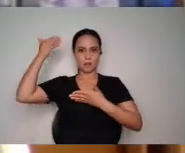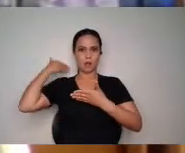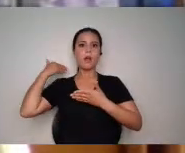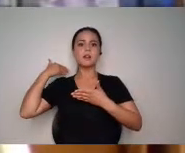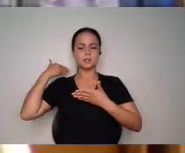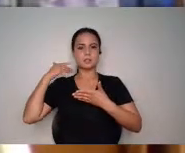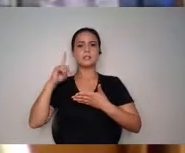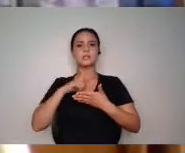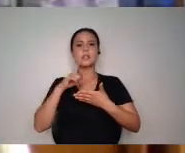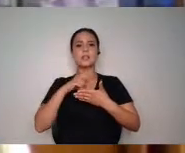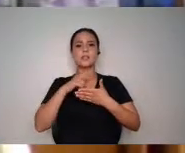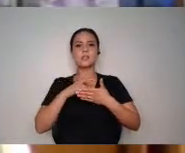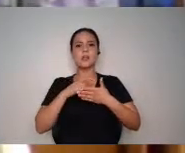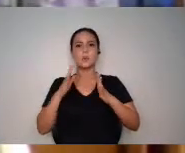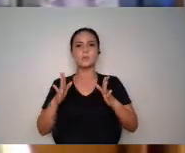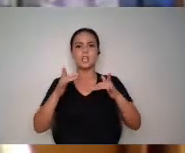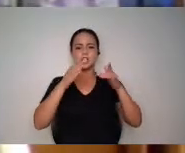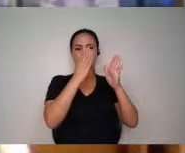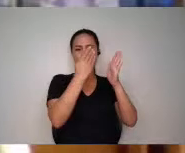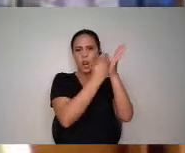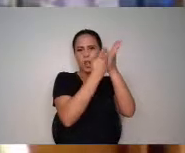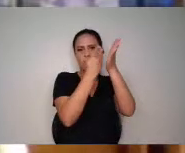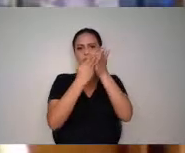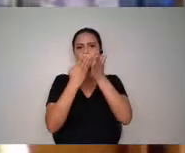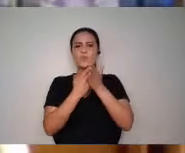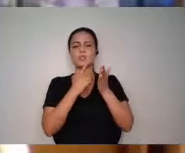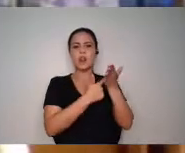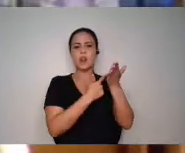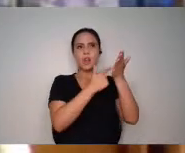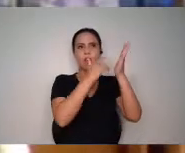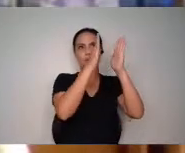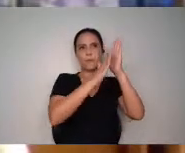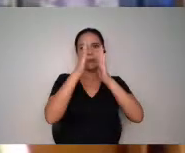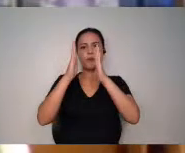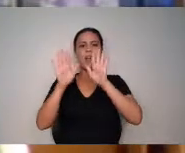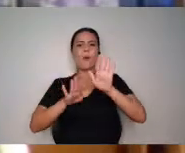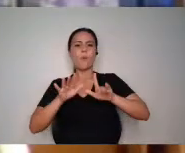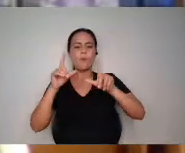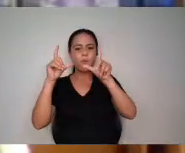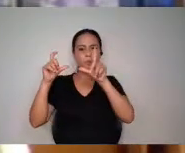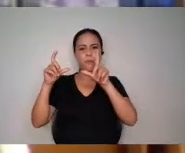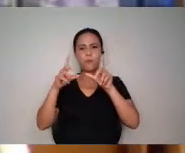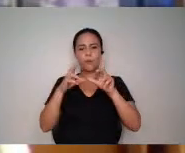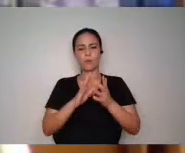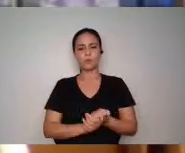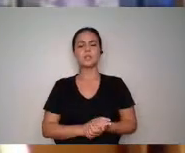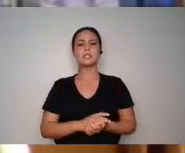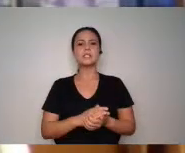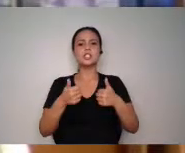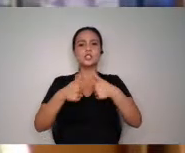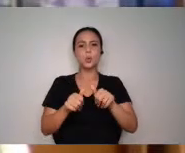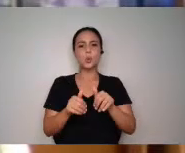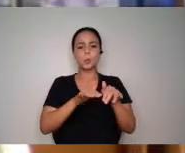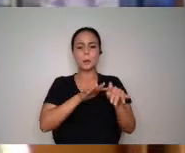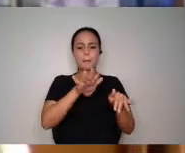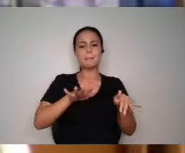me there is a bookcase with a few books, and I'm in my